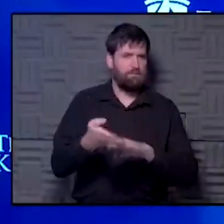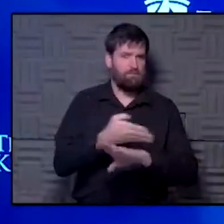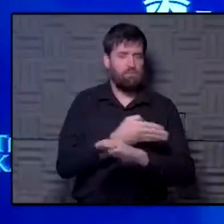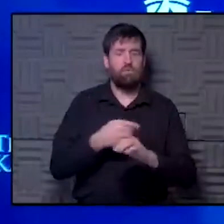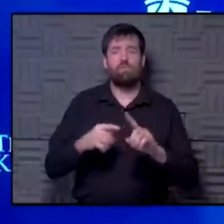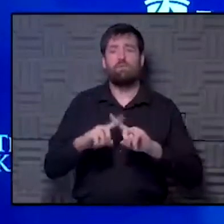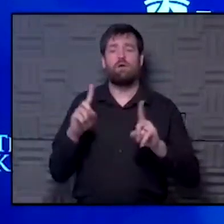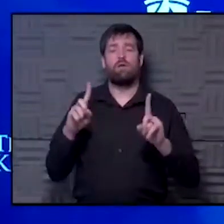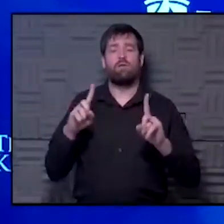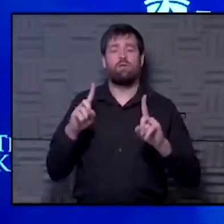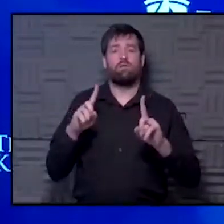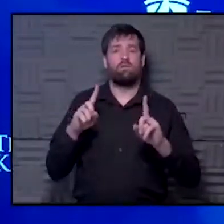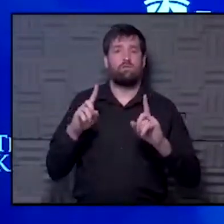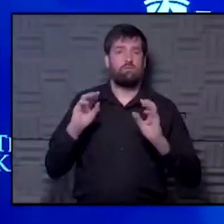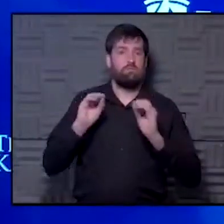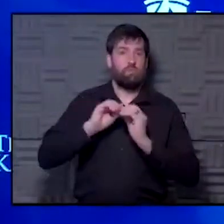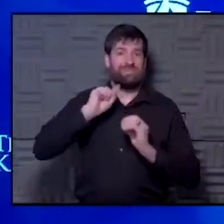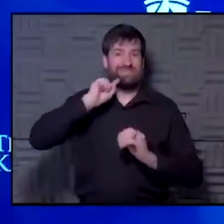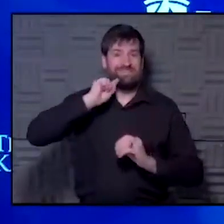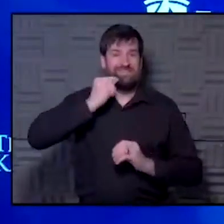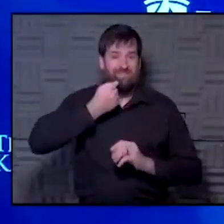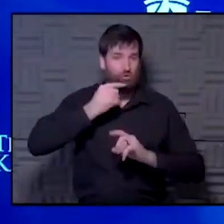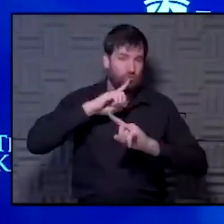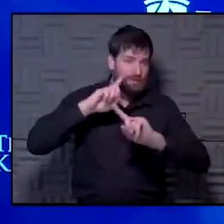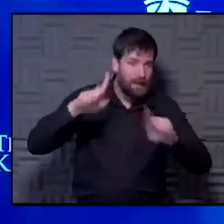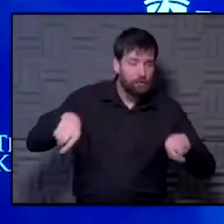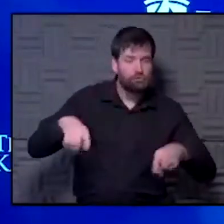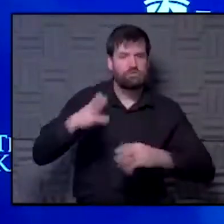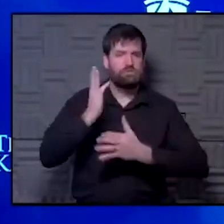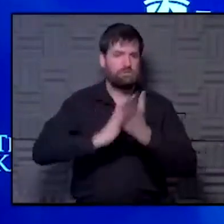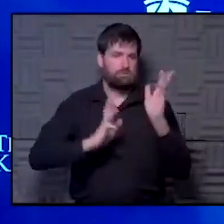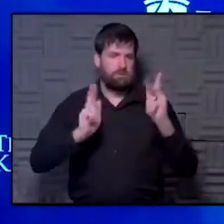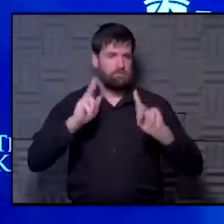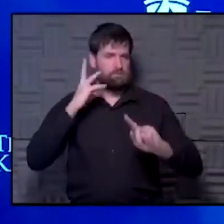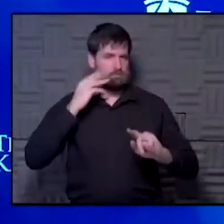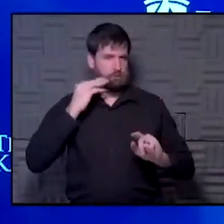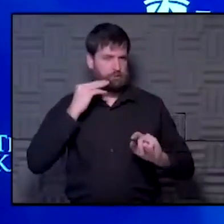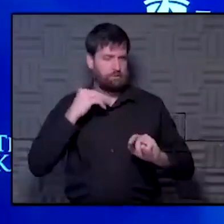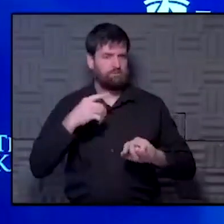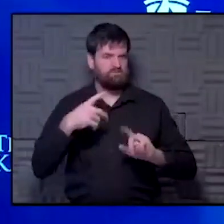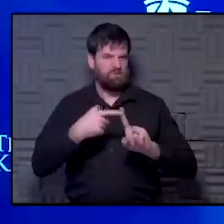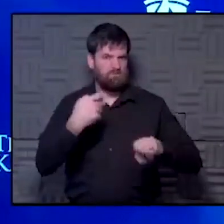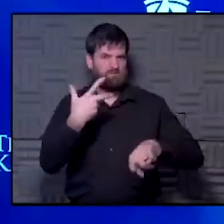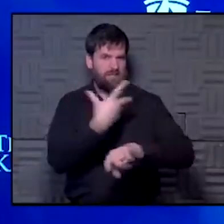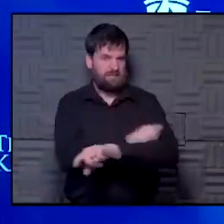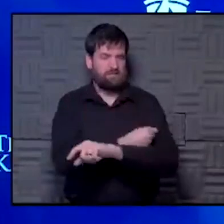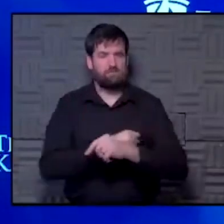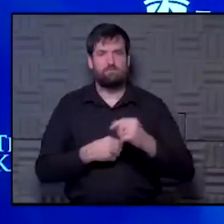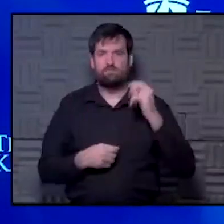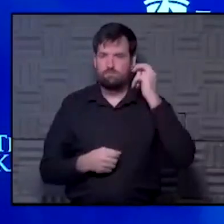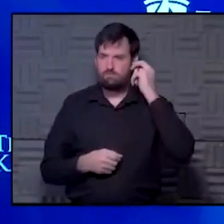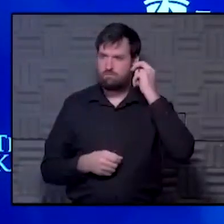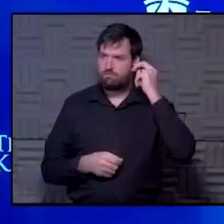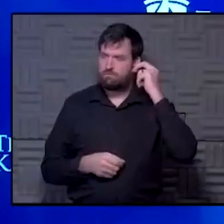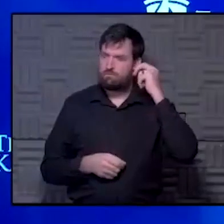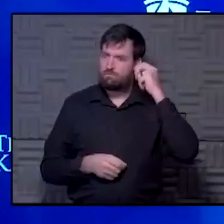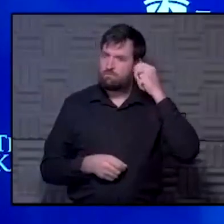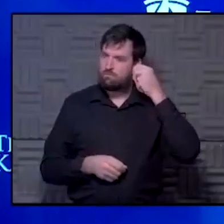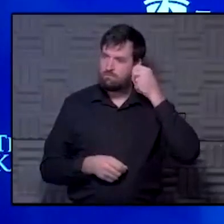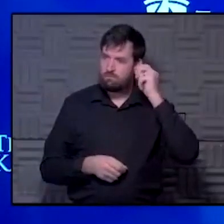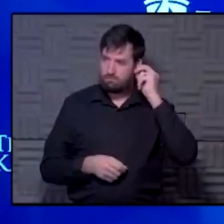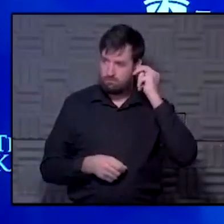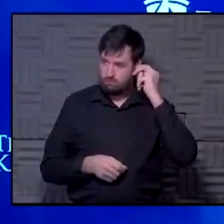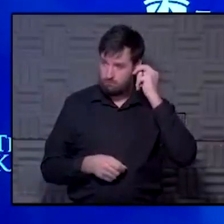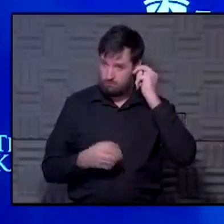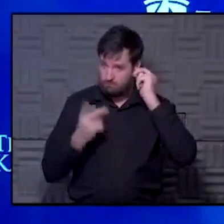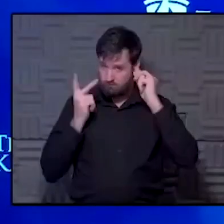terms of some of the more severe reactions that some people are having to the vaccine, kind of the unusualness of that, if you have seen